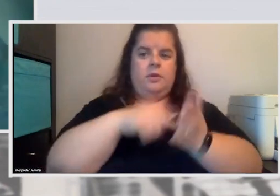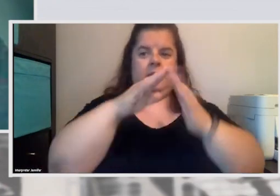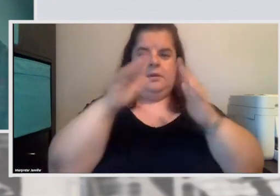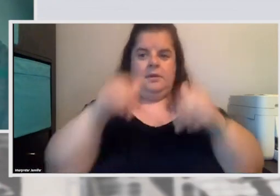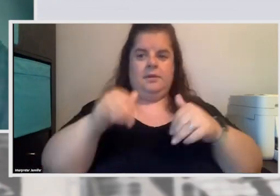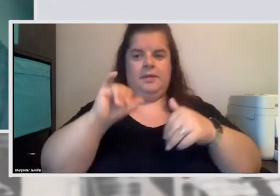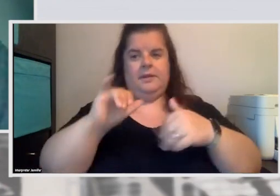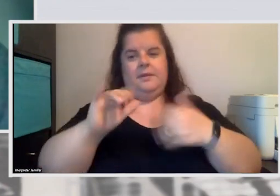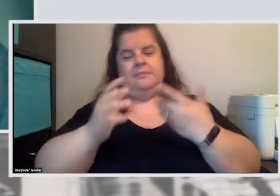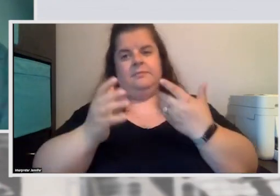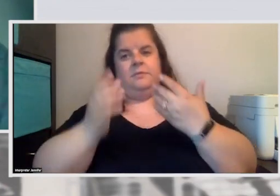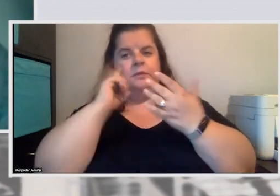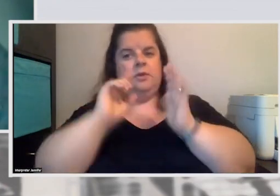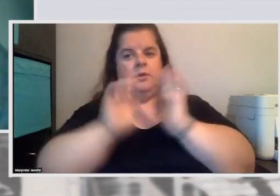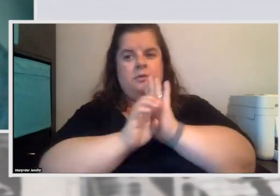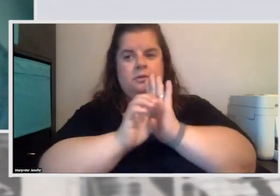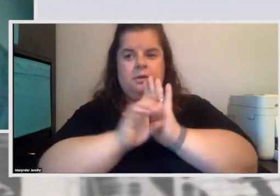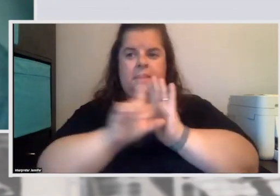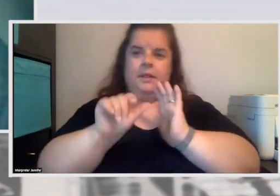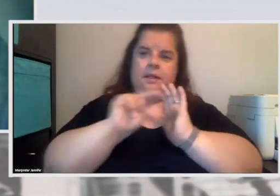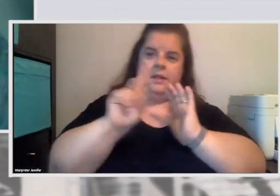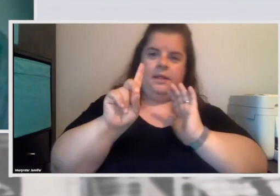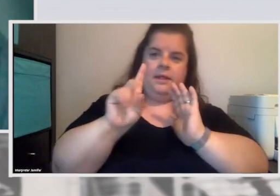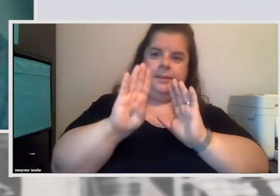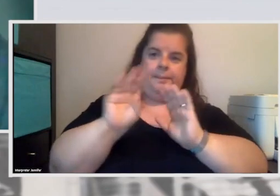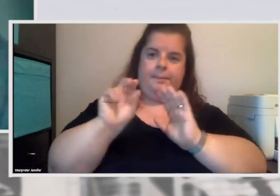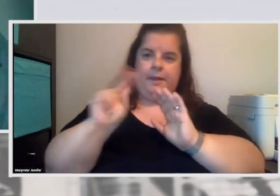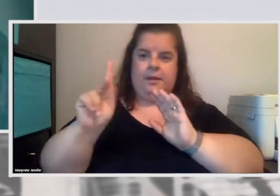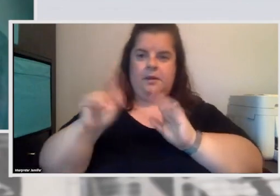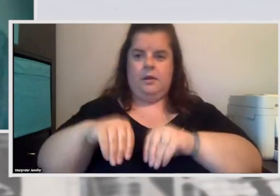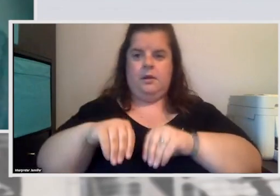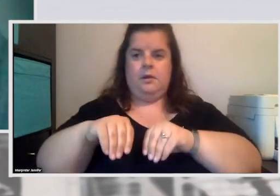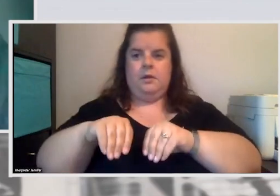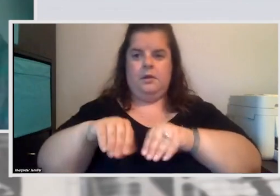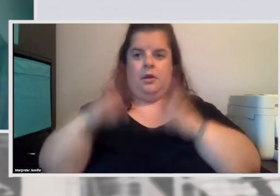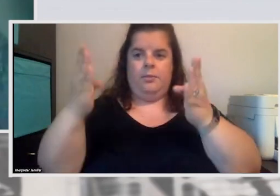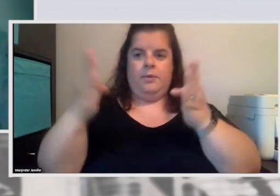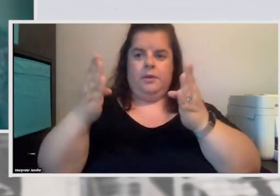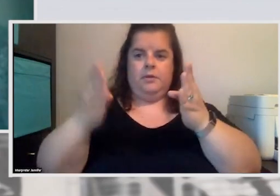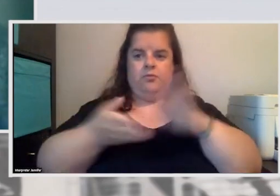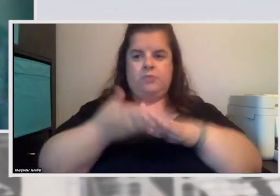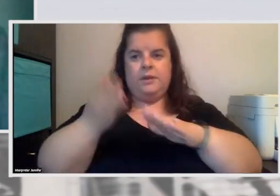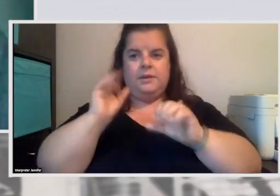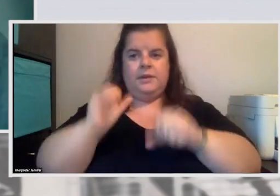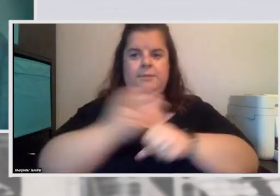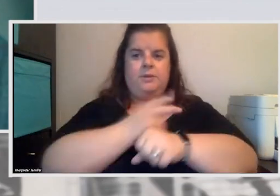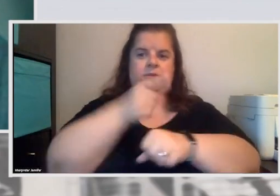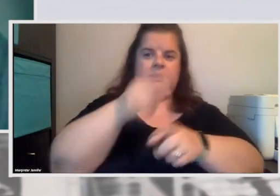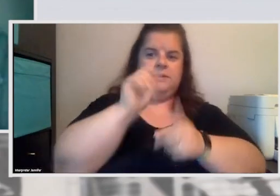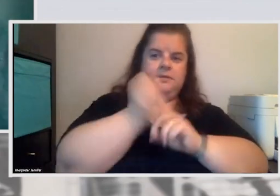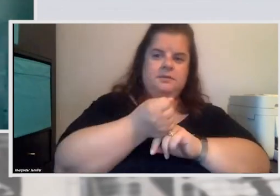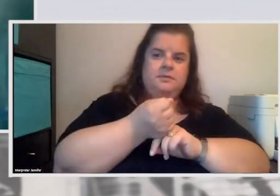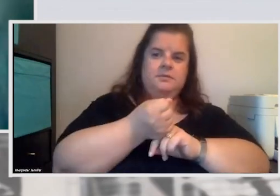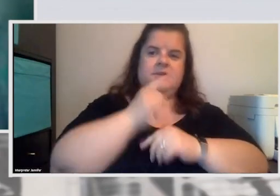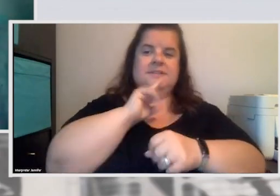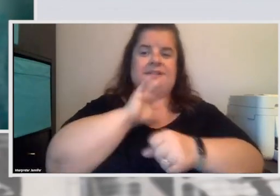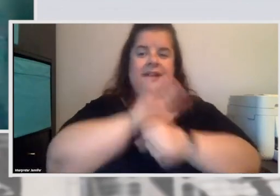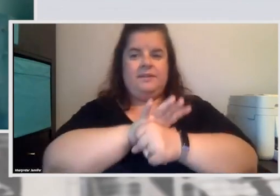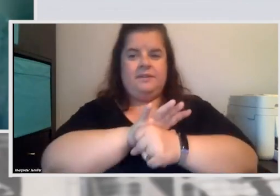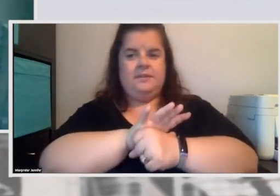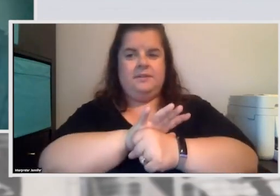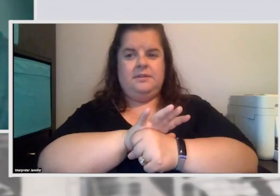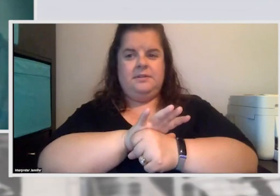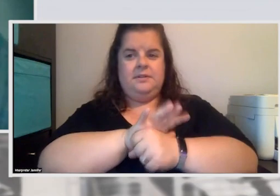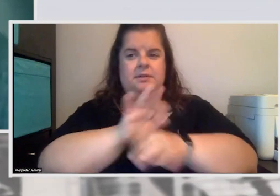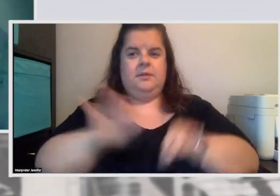may be instances as we get the land bank up and running that those dollars could be deployed in cases like this as well. So it's definitely a very